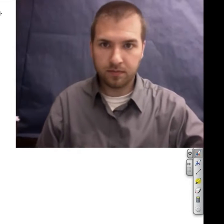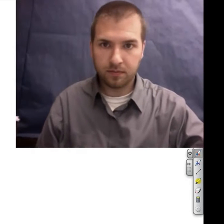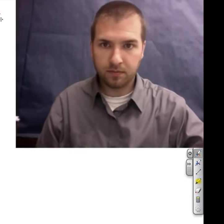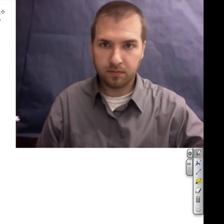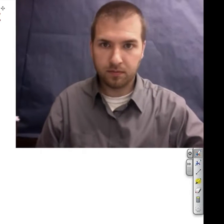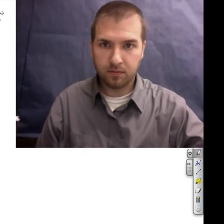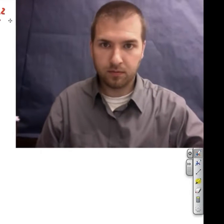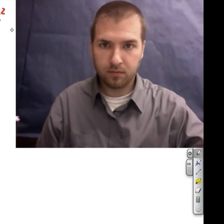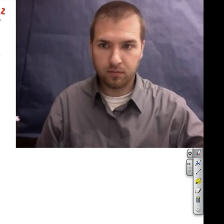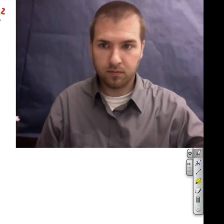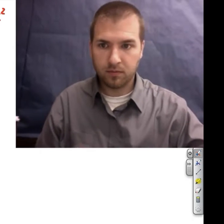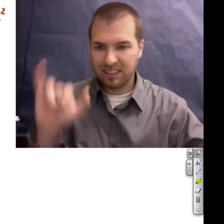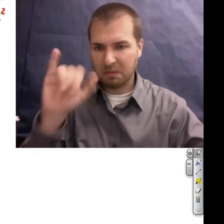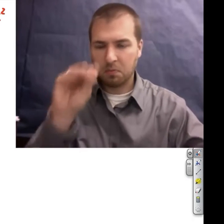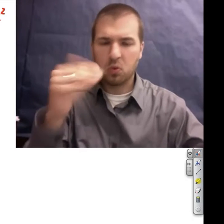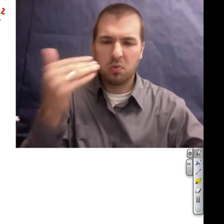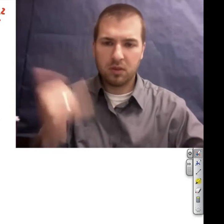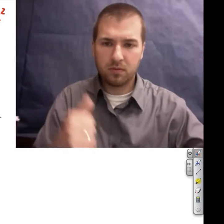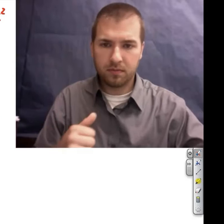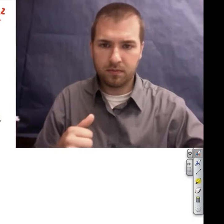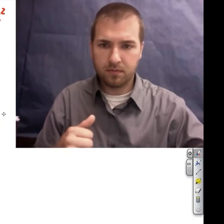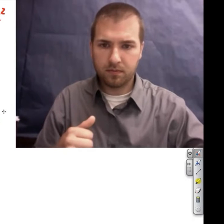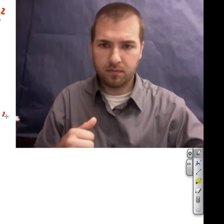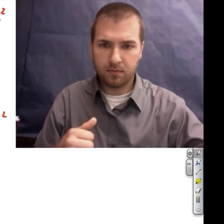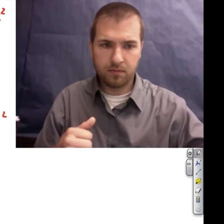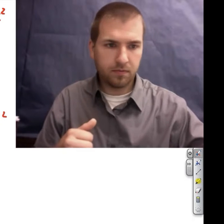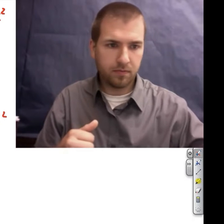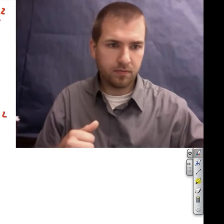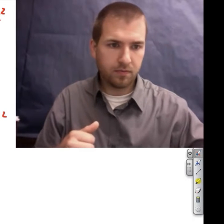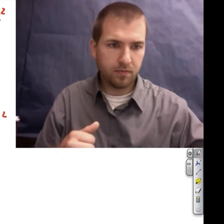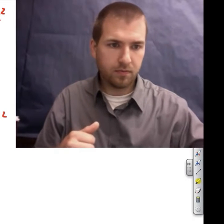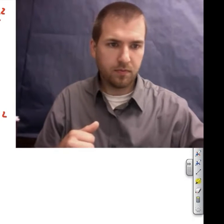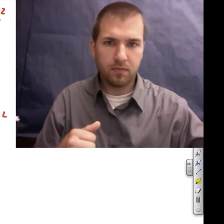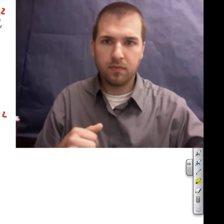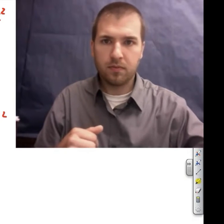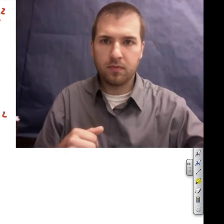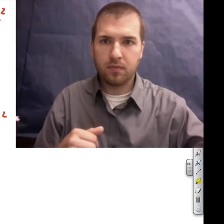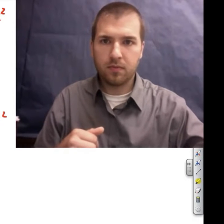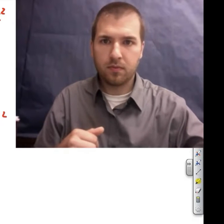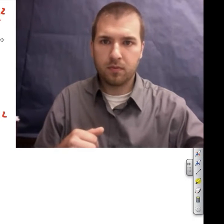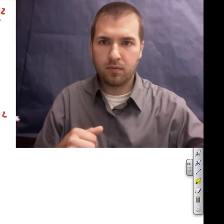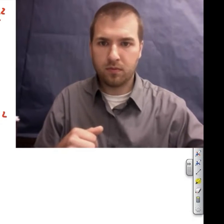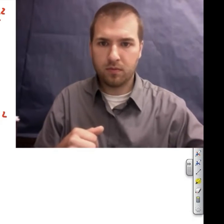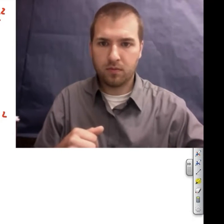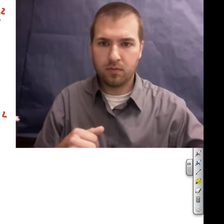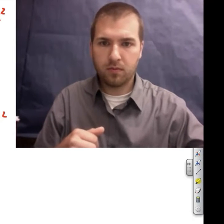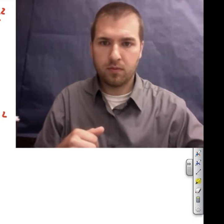So remember, always remember the formula. So that's going to be c squared. Let's go to the next one.